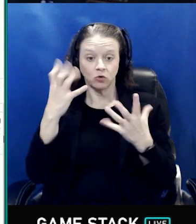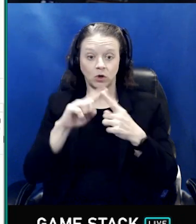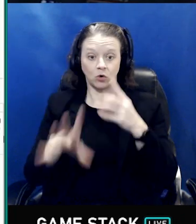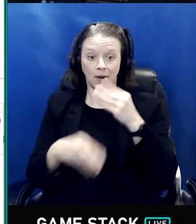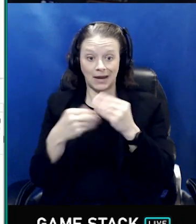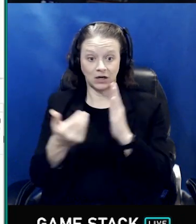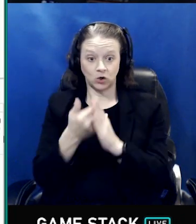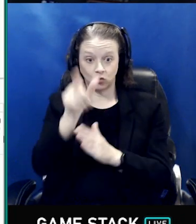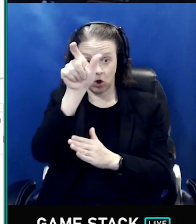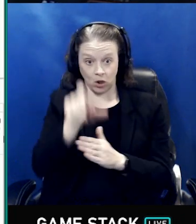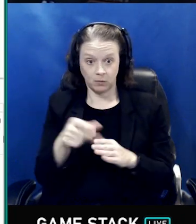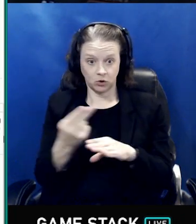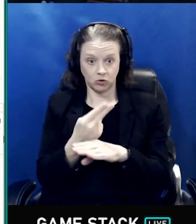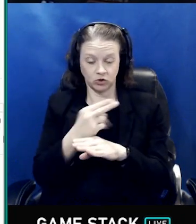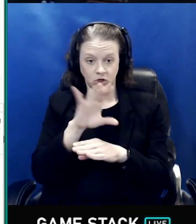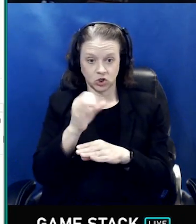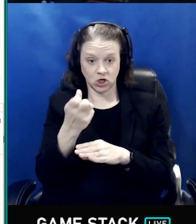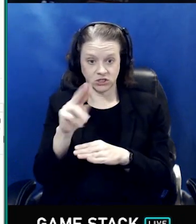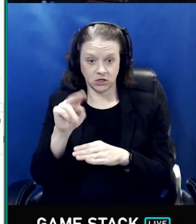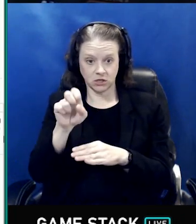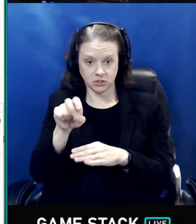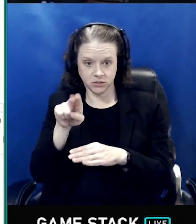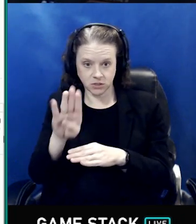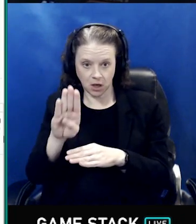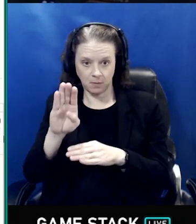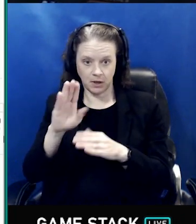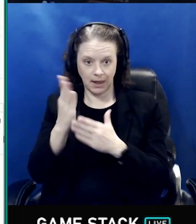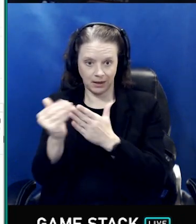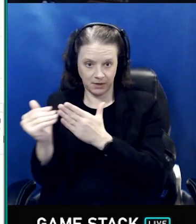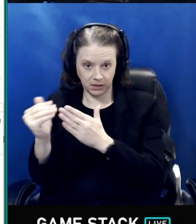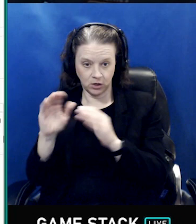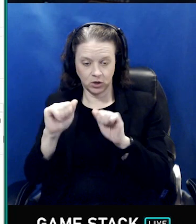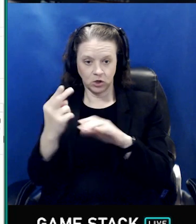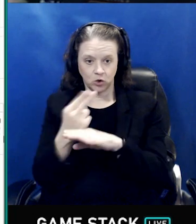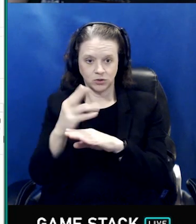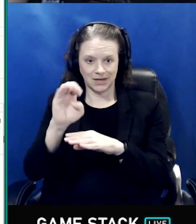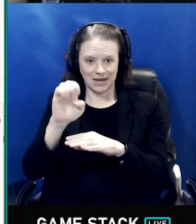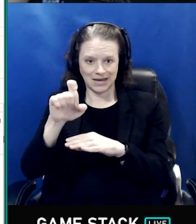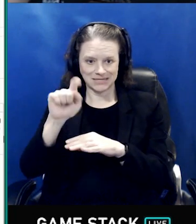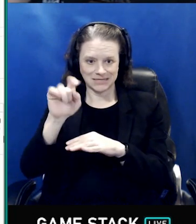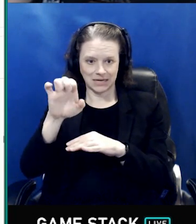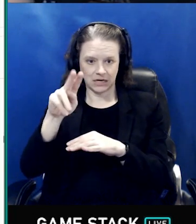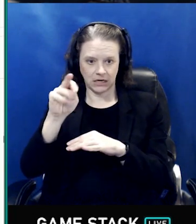using JSON sub element, then just use extend.